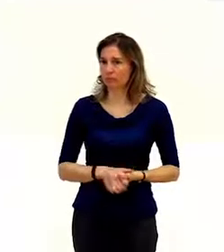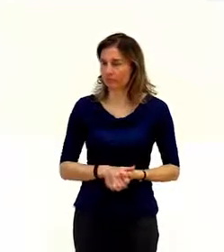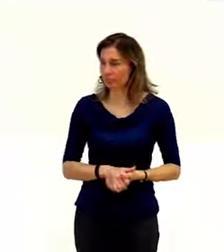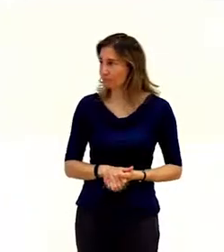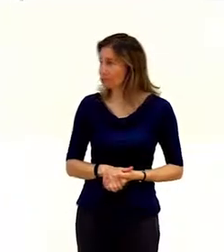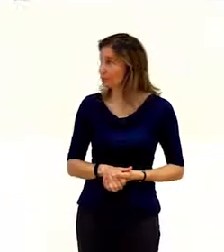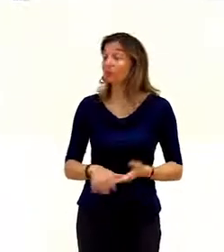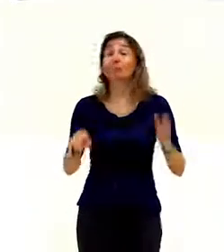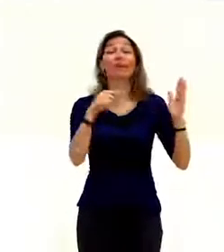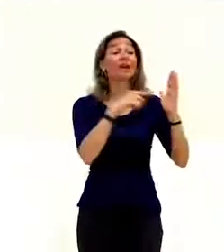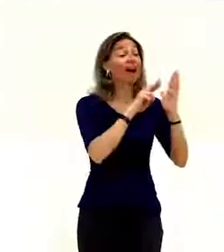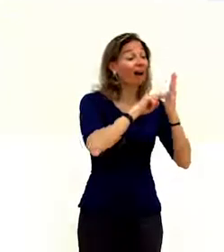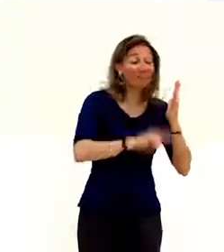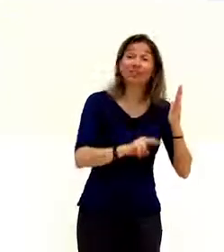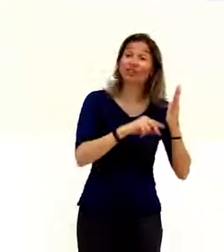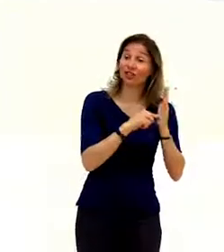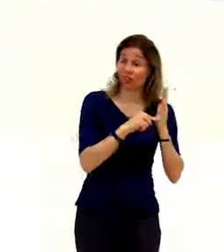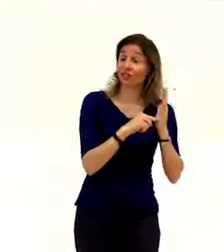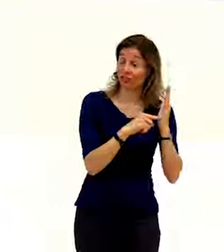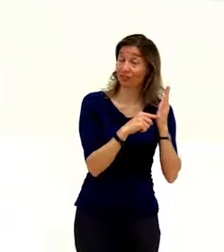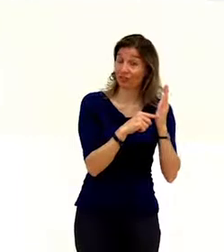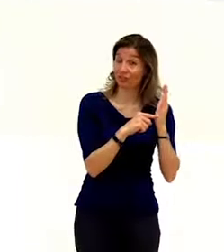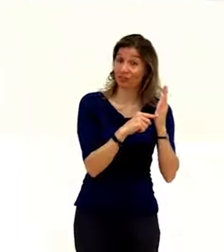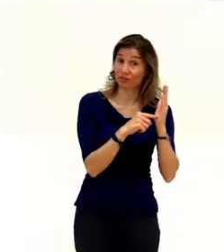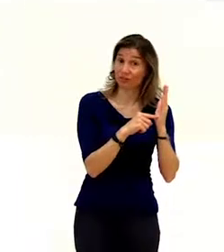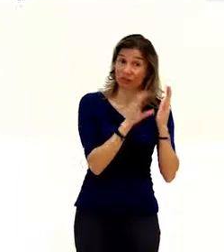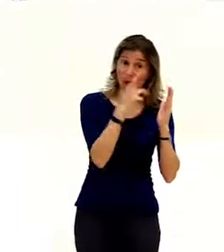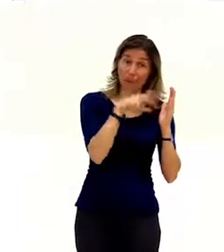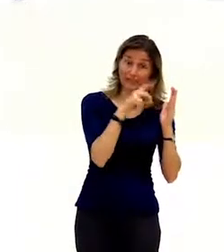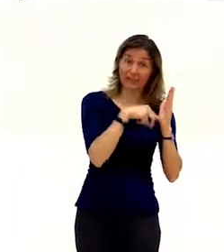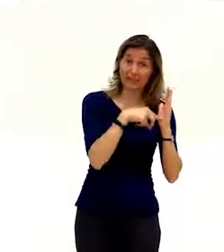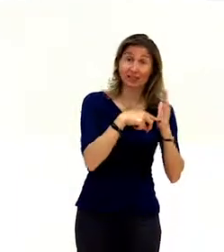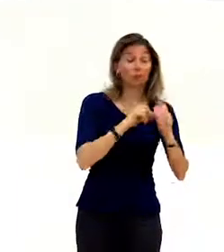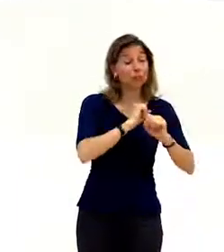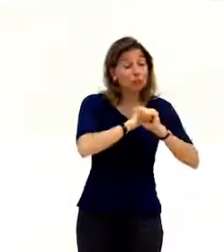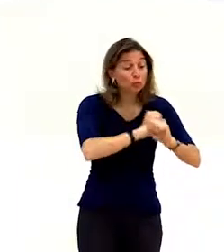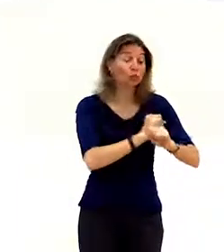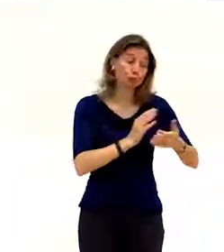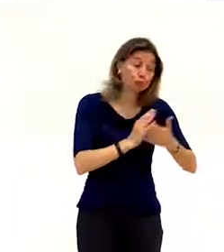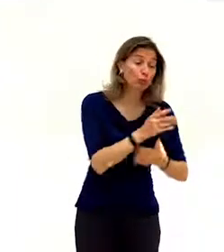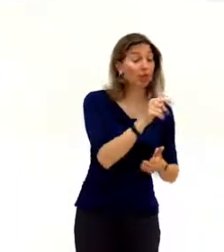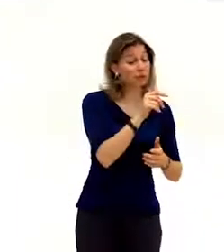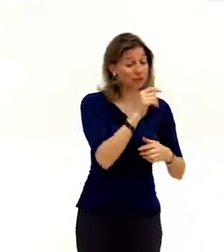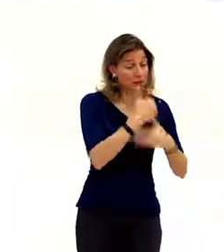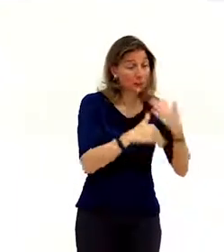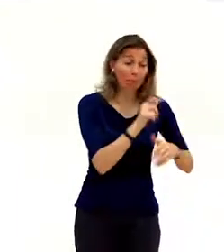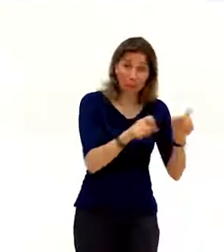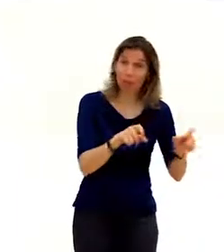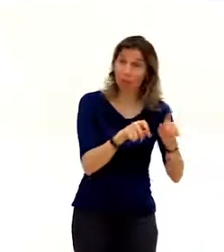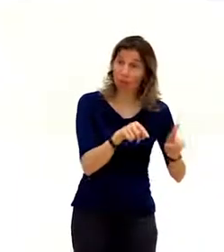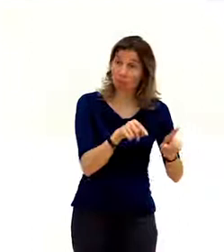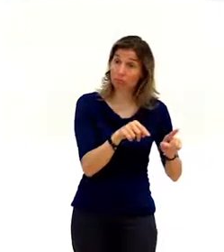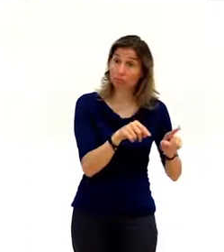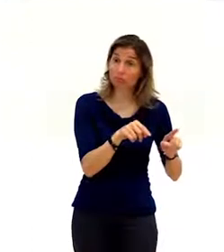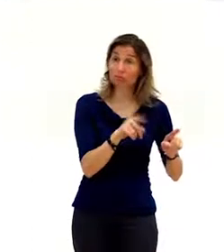The convention also for the protection, the rights disabled people, has a